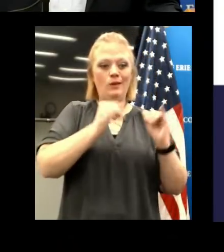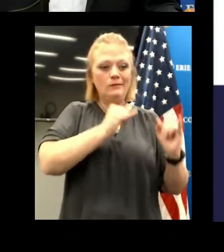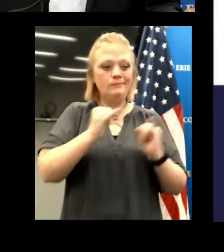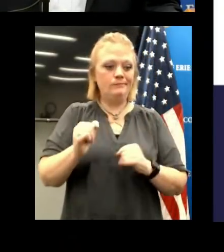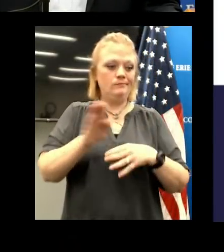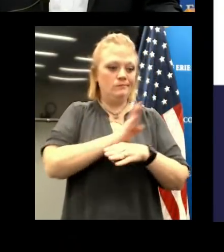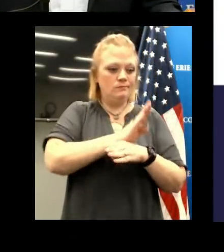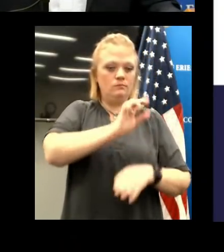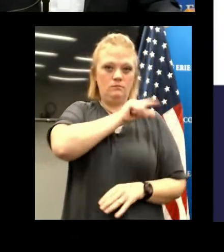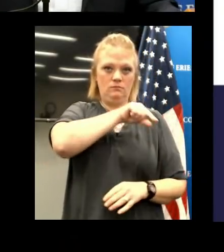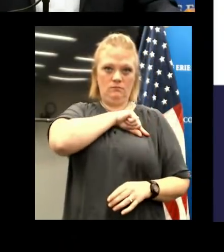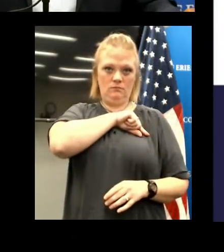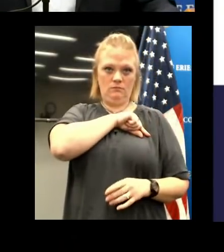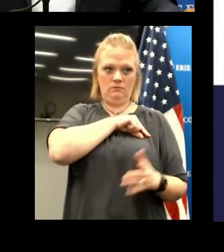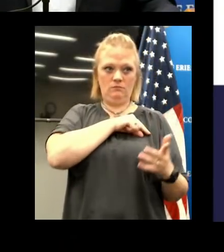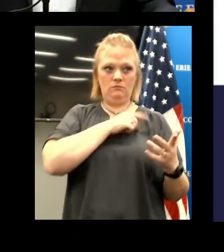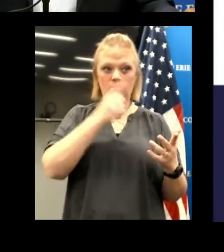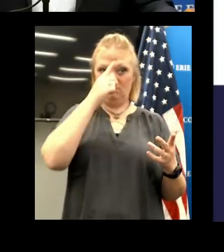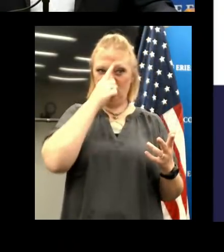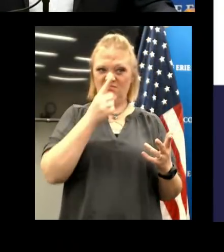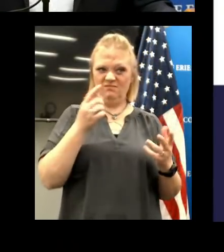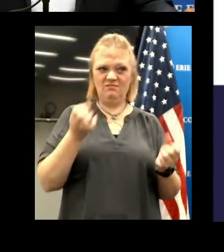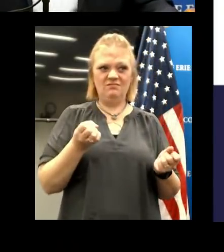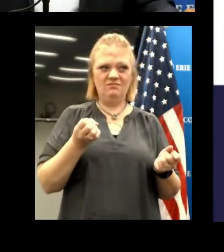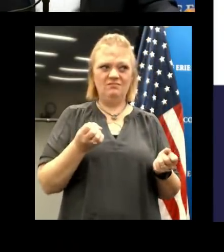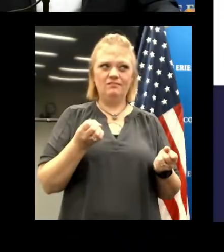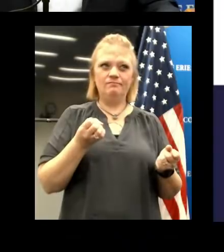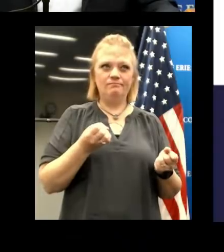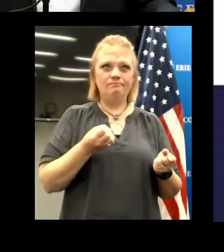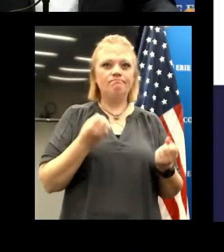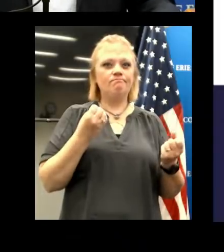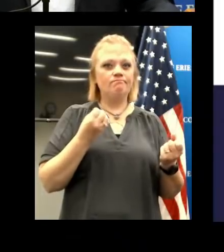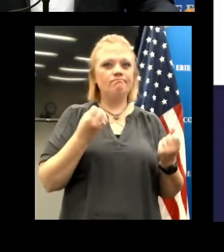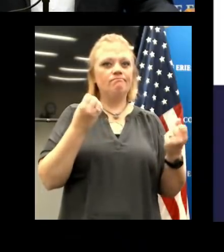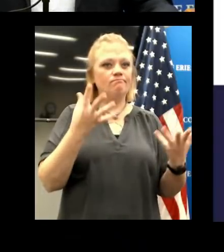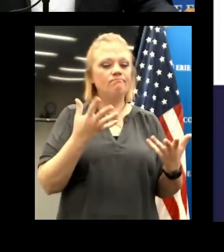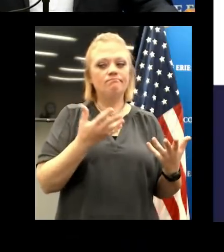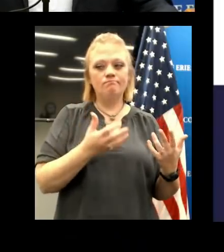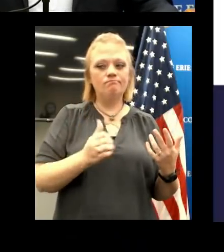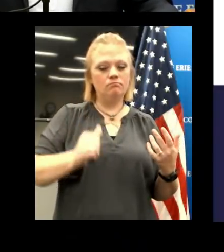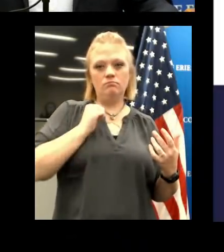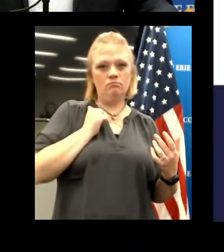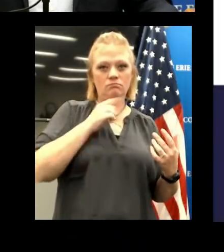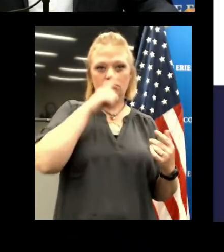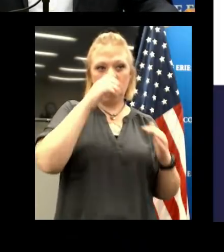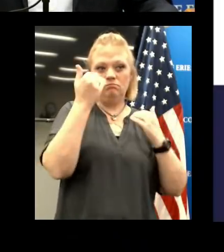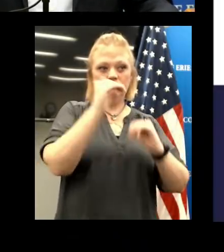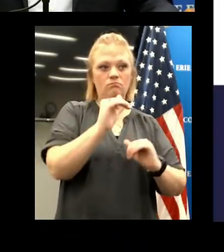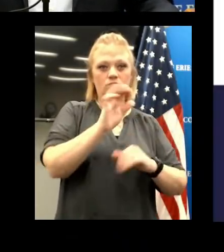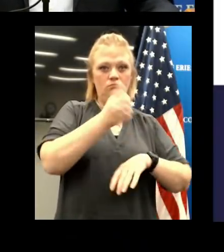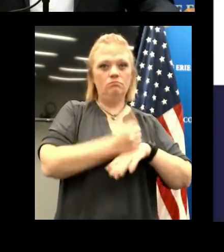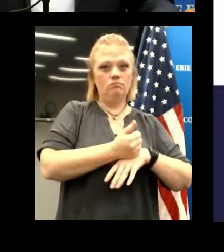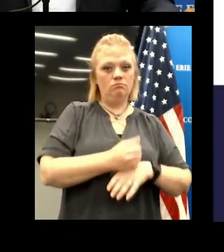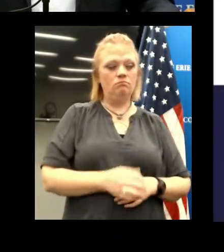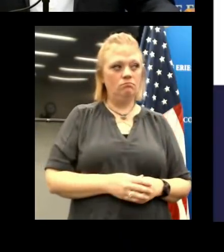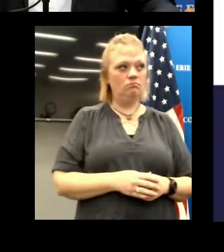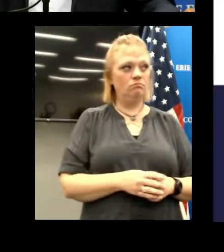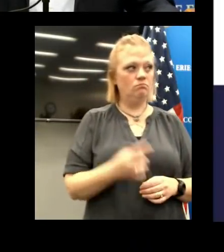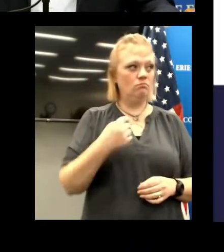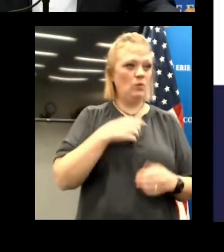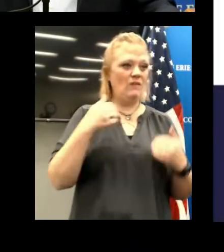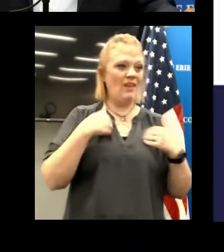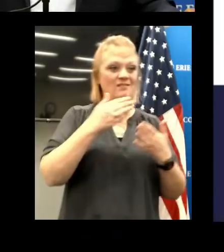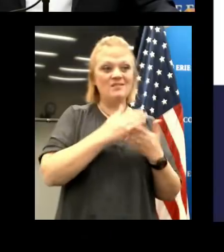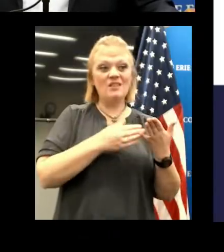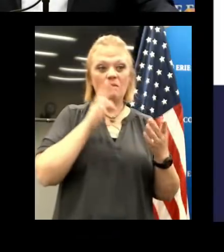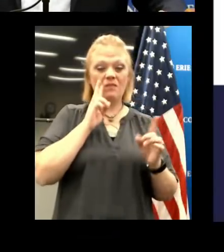businesses qualify. We think that there's quite a few that probably won't qualify due to the restrictions that were put in place. We've had some that we